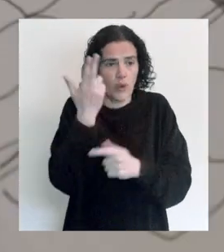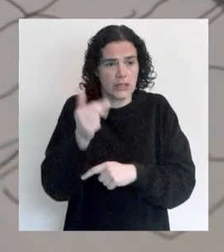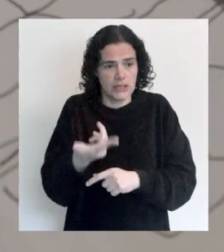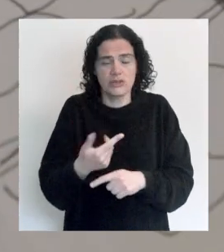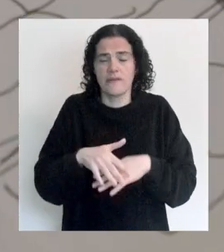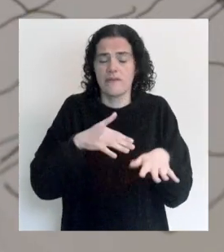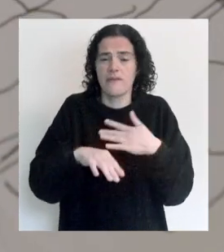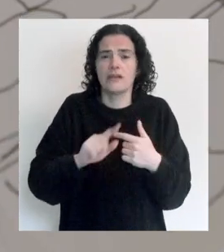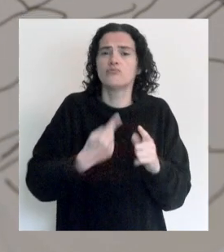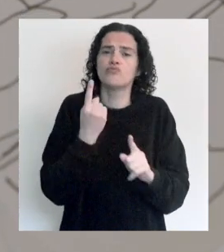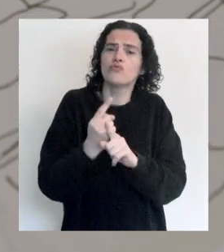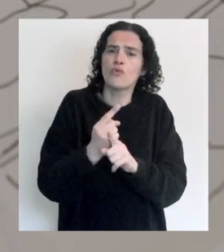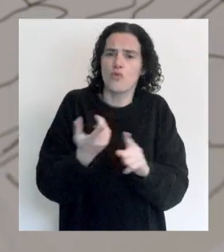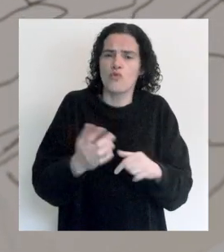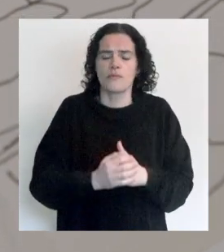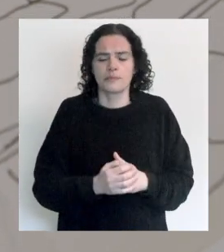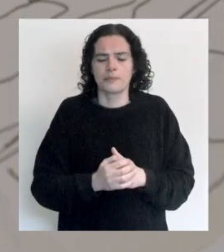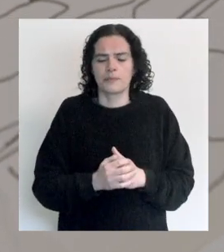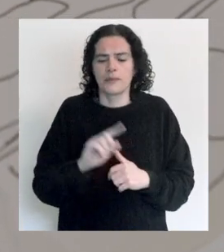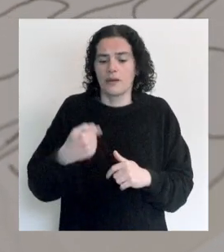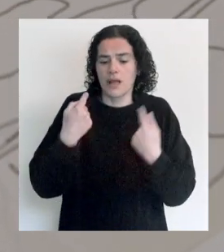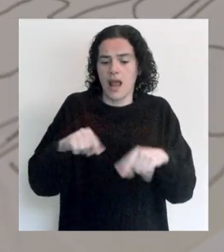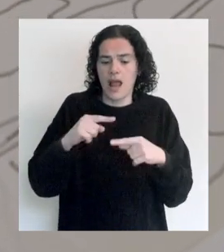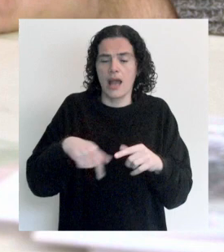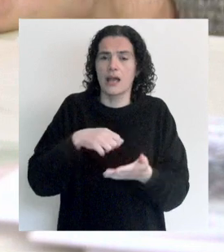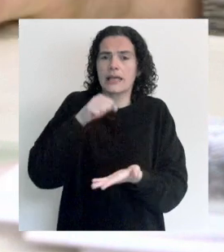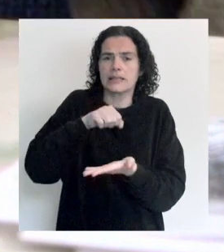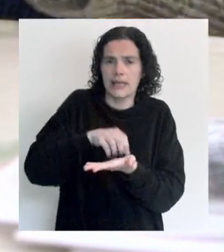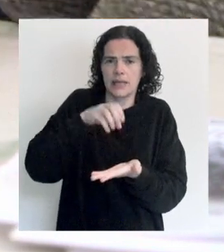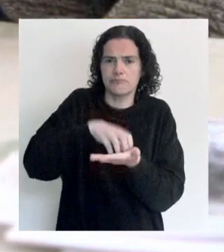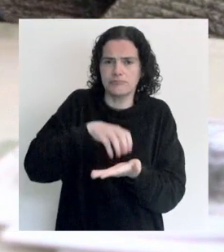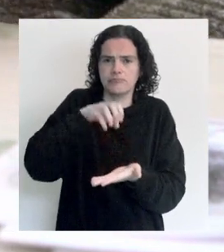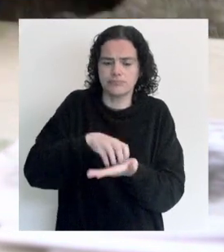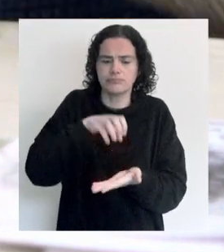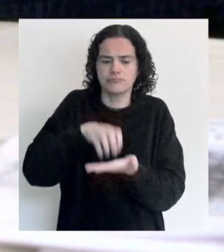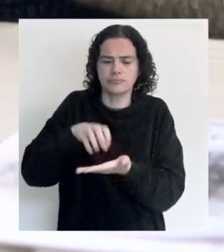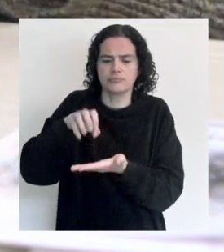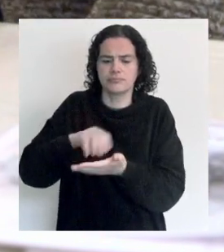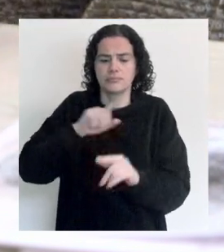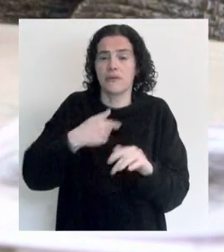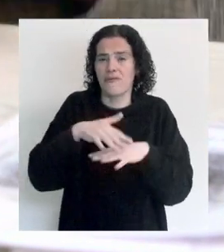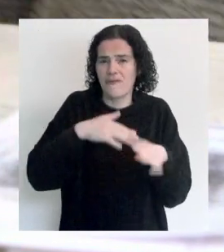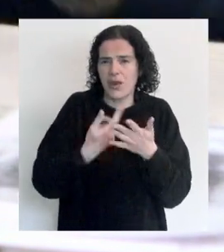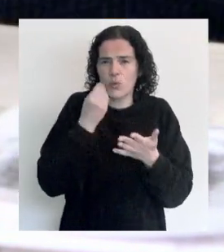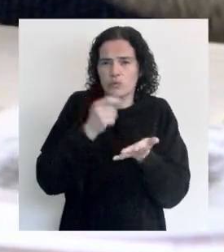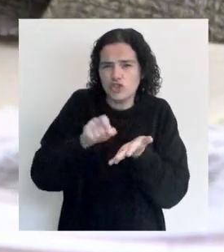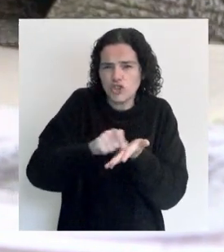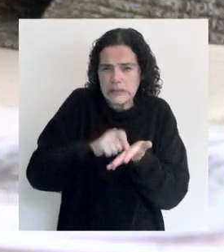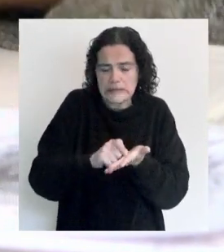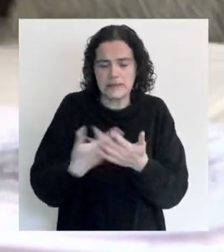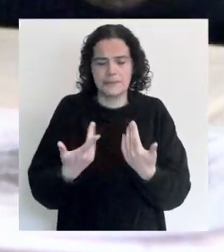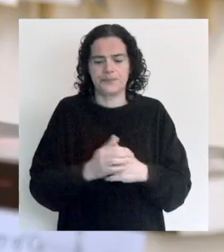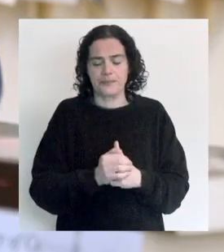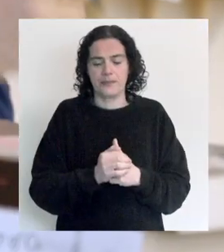artist. At the same time, we have these, stamps, which have also to do with handwriting.